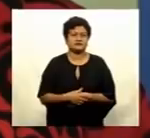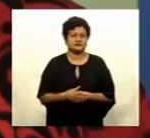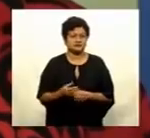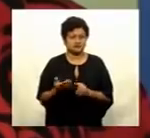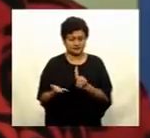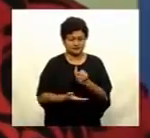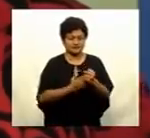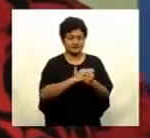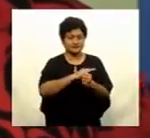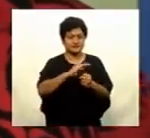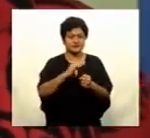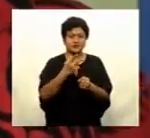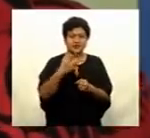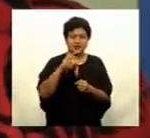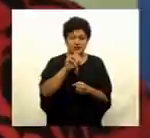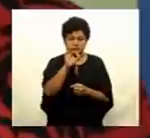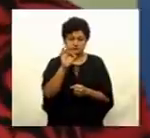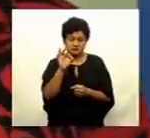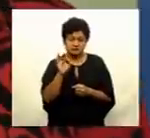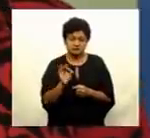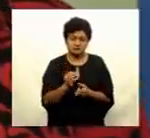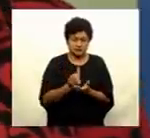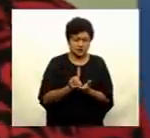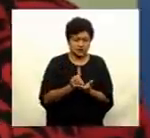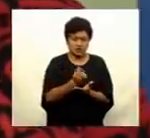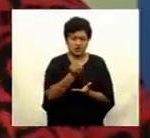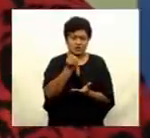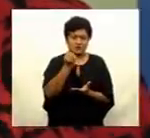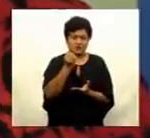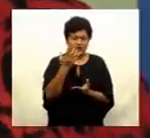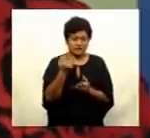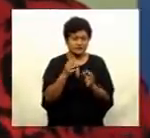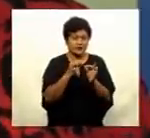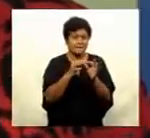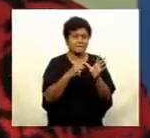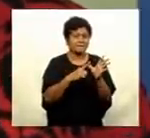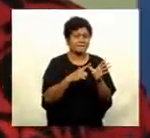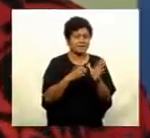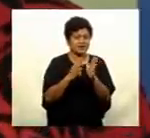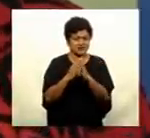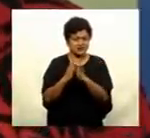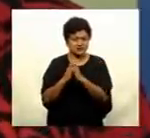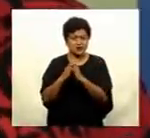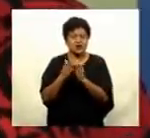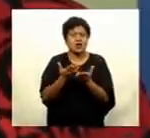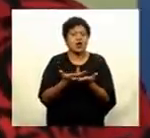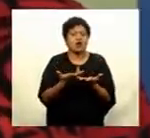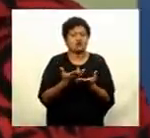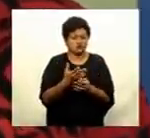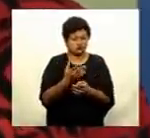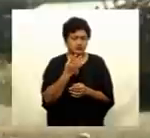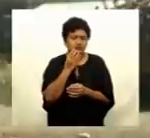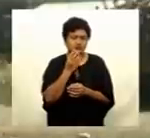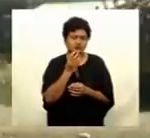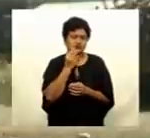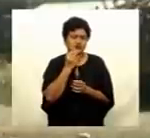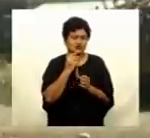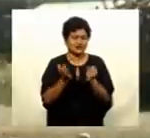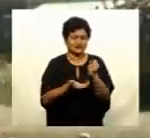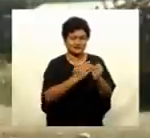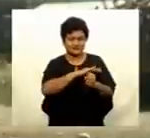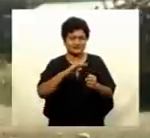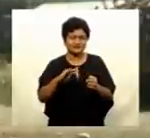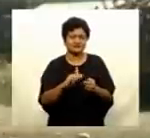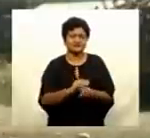that 80% of the economy that is being generated in the Ba town has been totally because of the sugarcane industry. So out of those